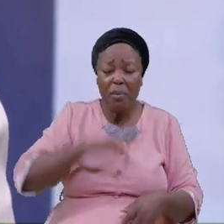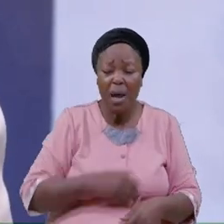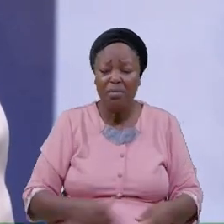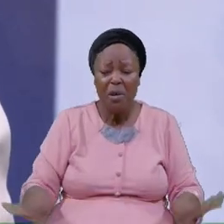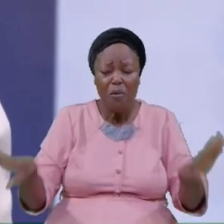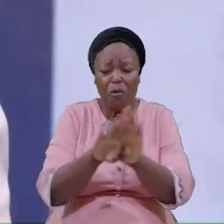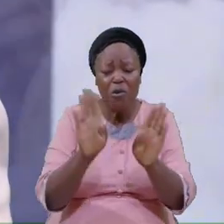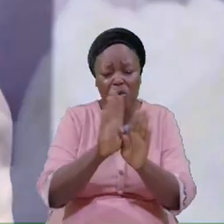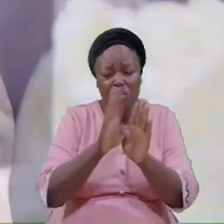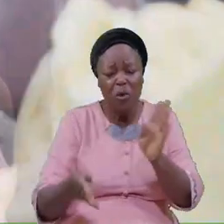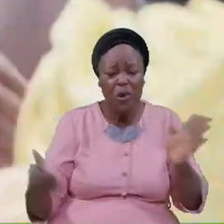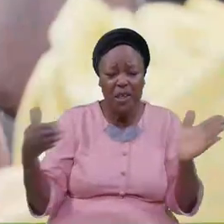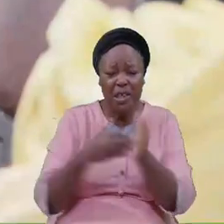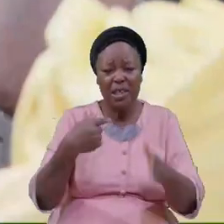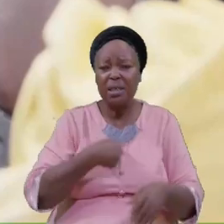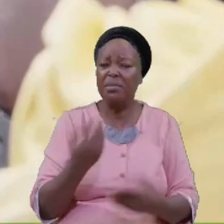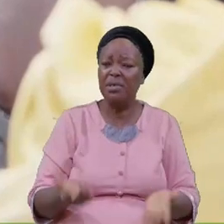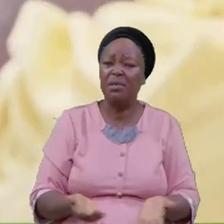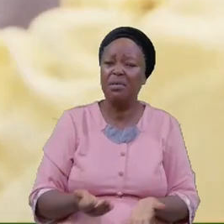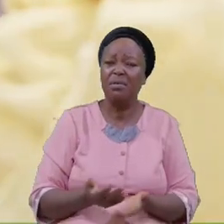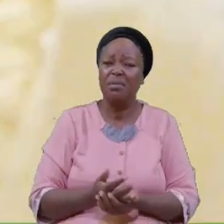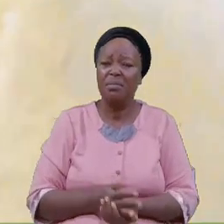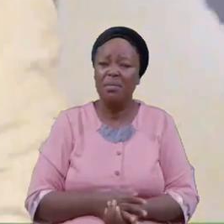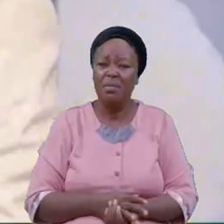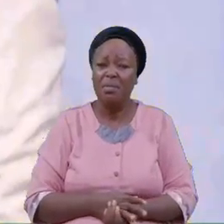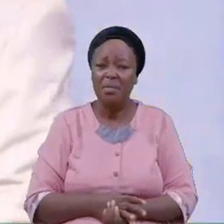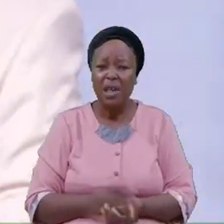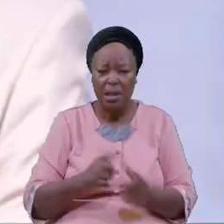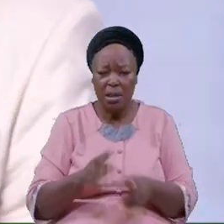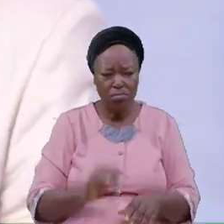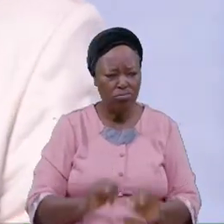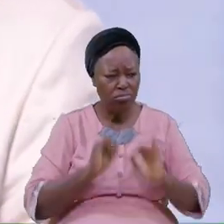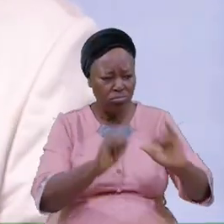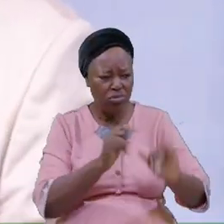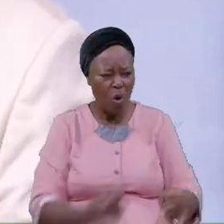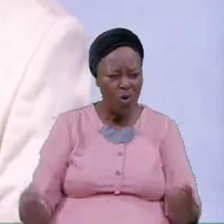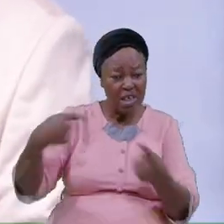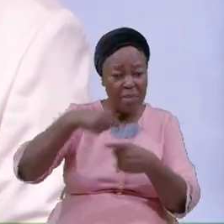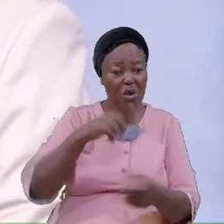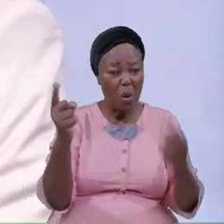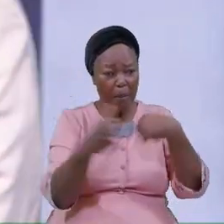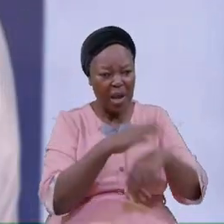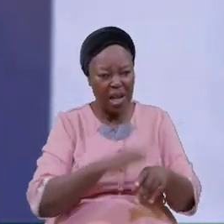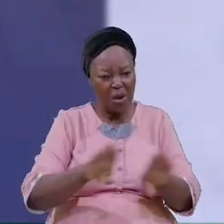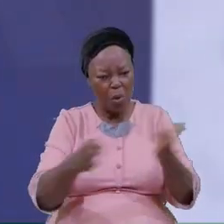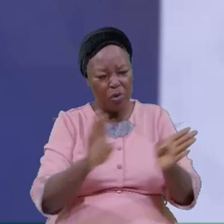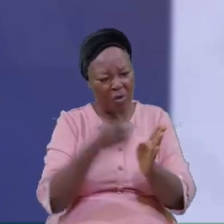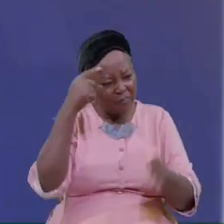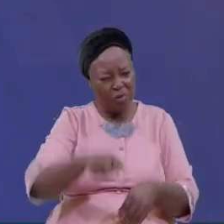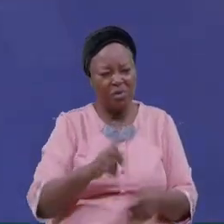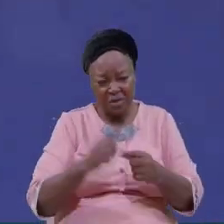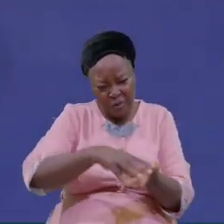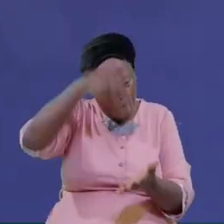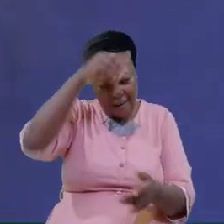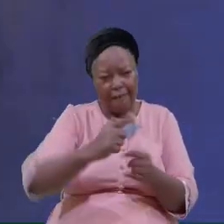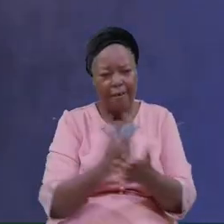the room. Et ma femme m'a enfermé dans la chambre. Stay there until I come. Dit, you'll learn là. Your lesson. Jusqu'à moro, tu vas apprendre ta